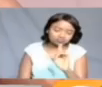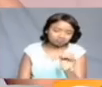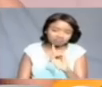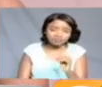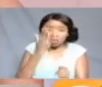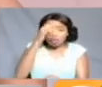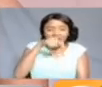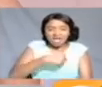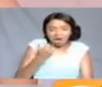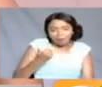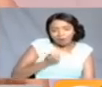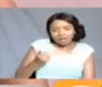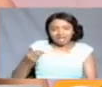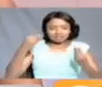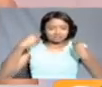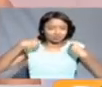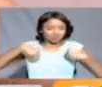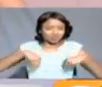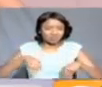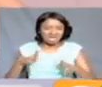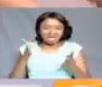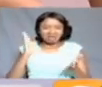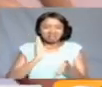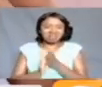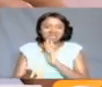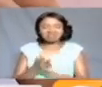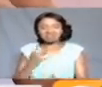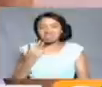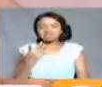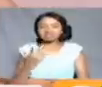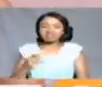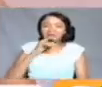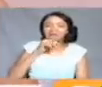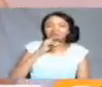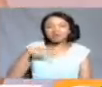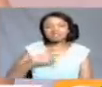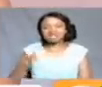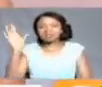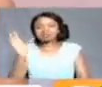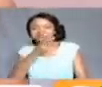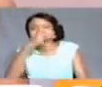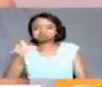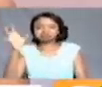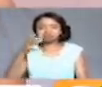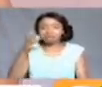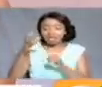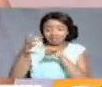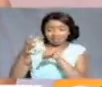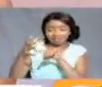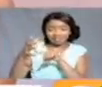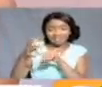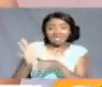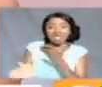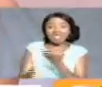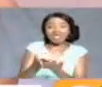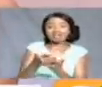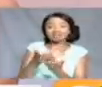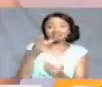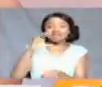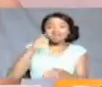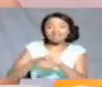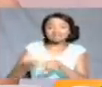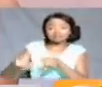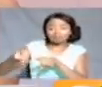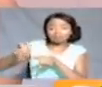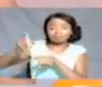girls are dressing in nothing, boys are always popping bottles in a club with girls because they know it's going to give them likes. So then for them, the fact that I have